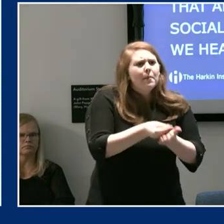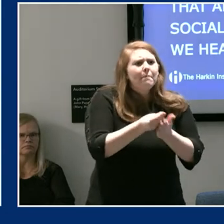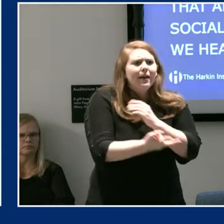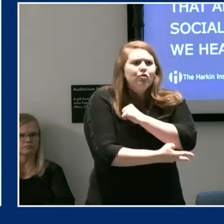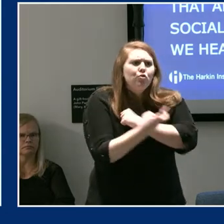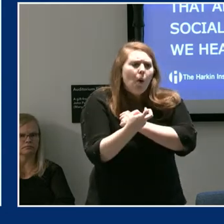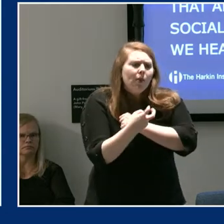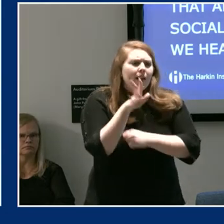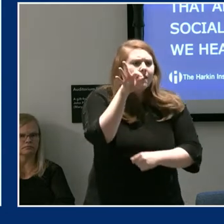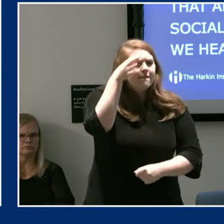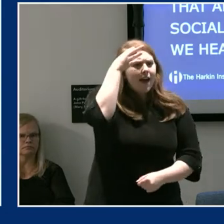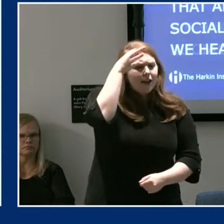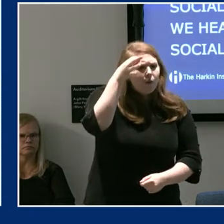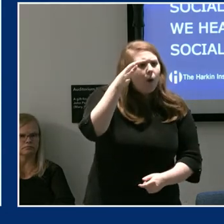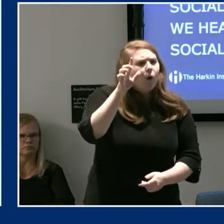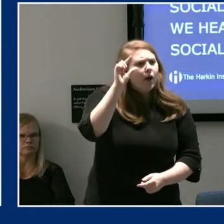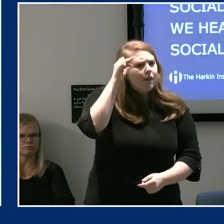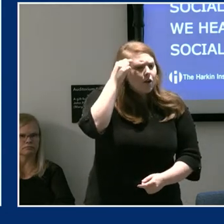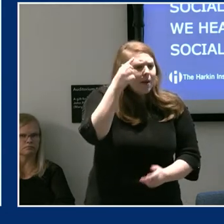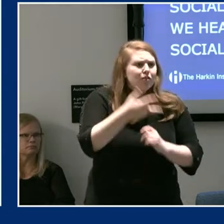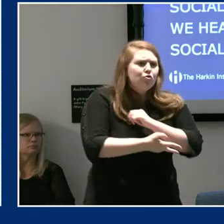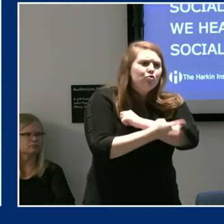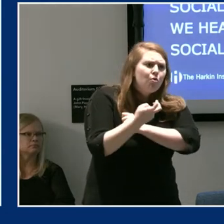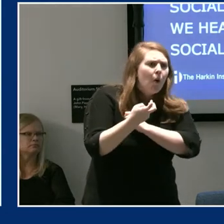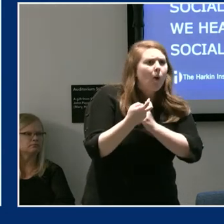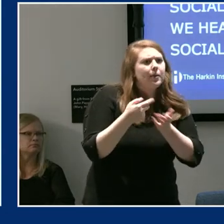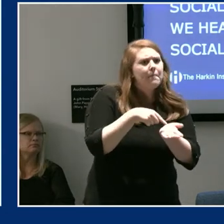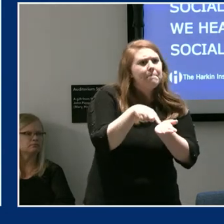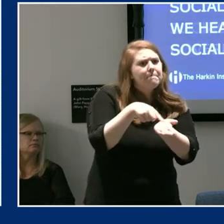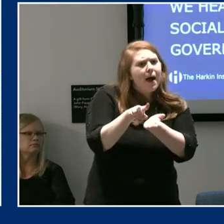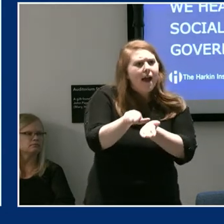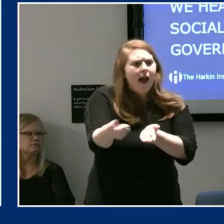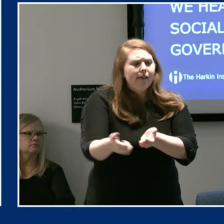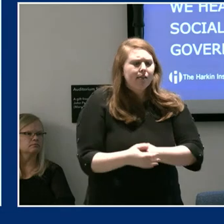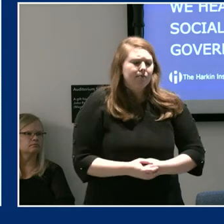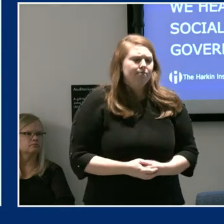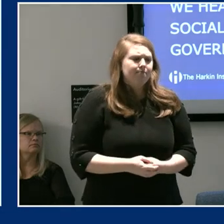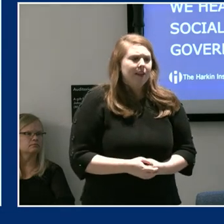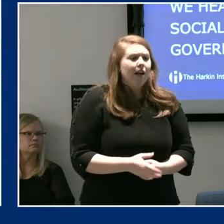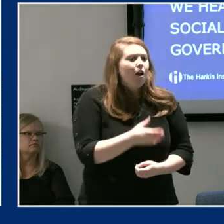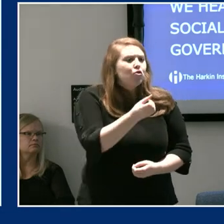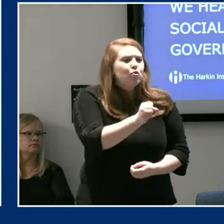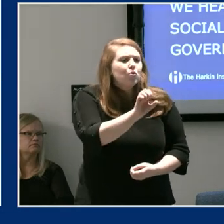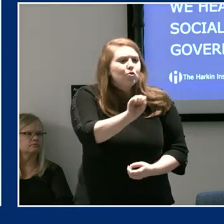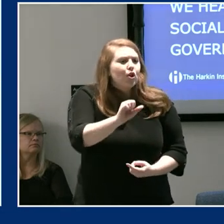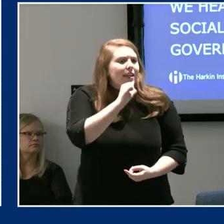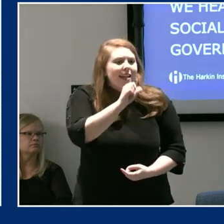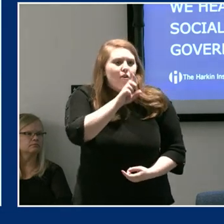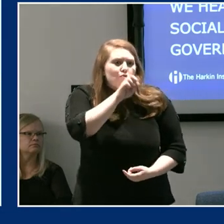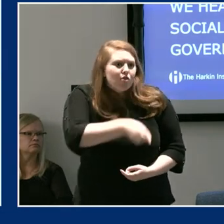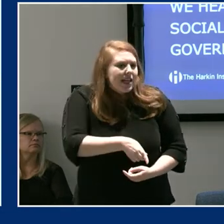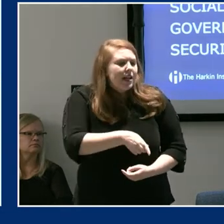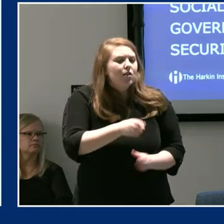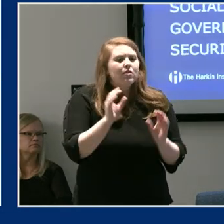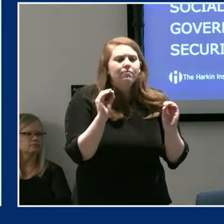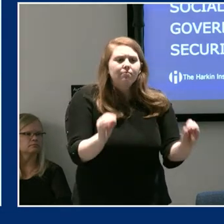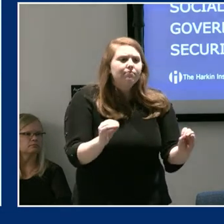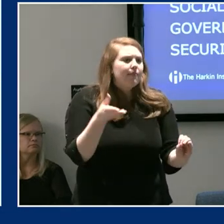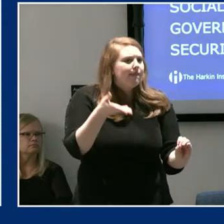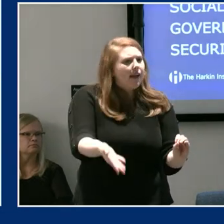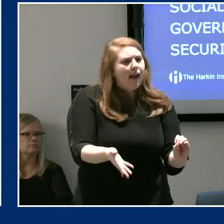federal government to pay other bills. The Social Security Trust Fund isn't real. There's nothing